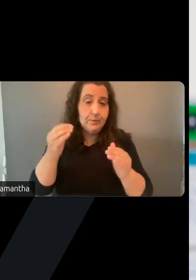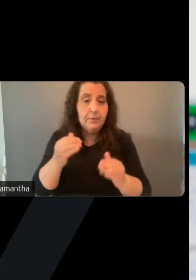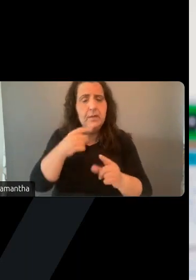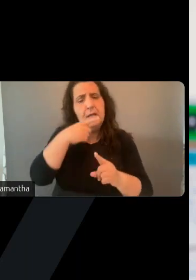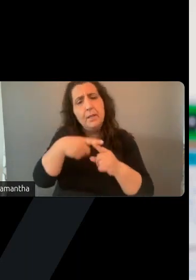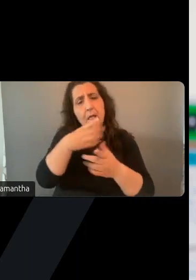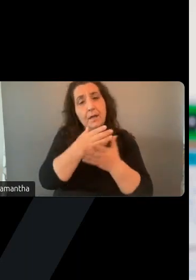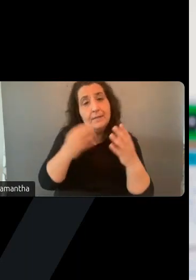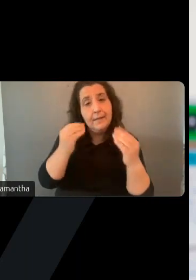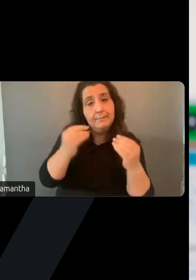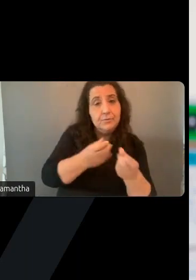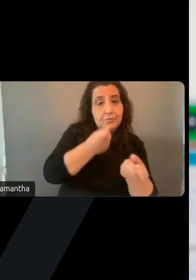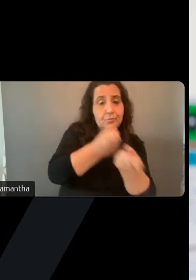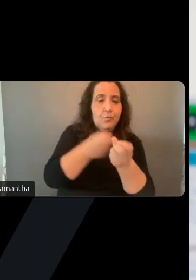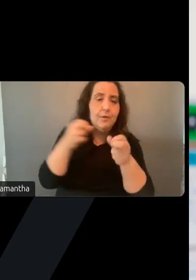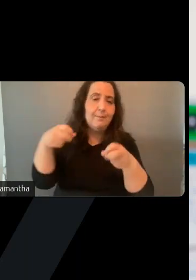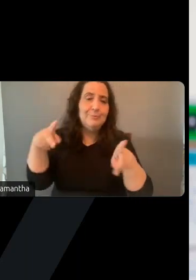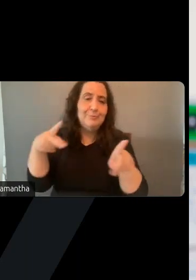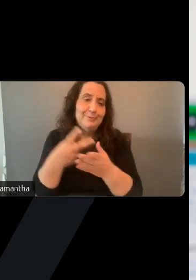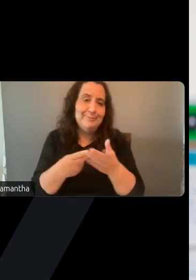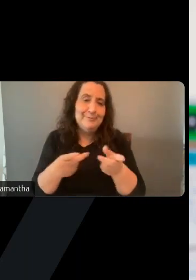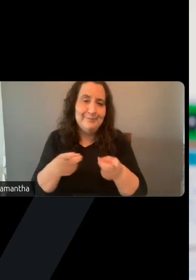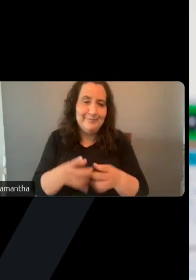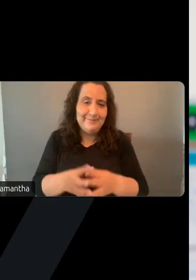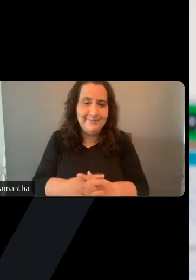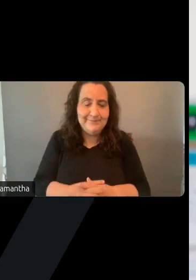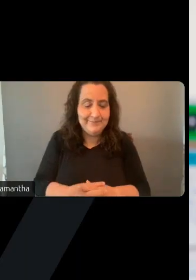and opportunities.